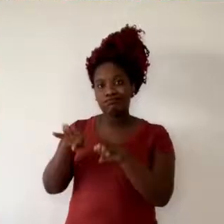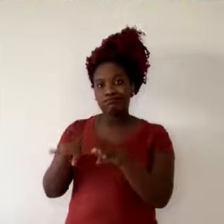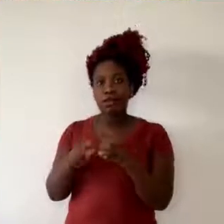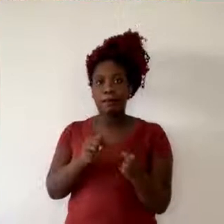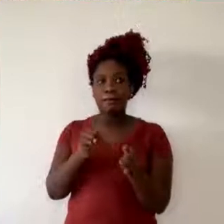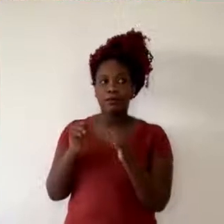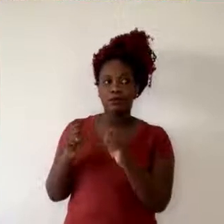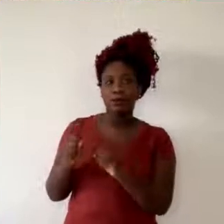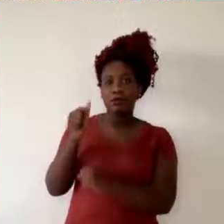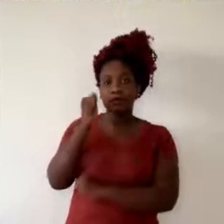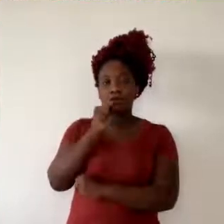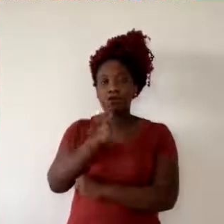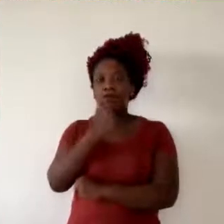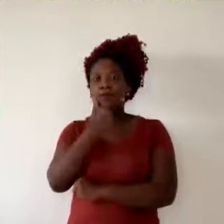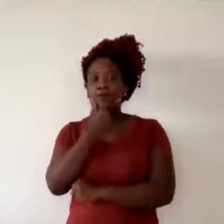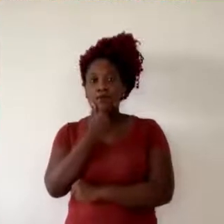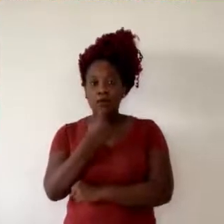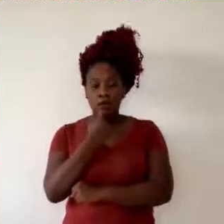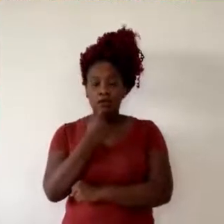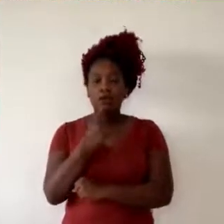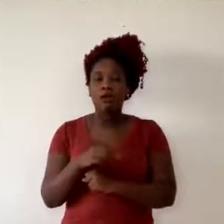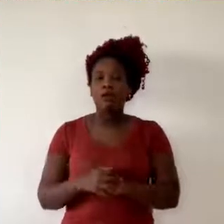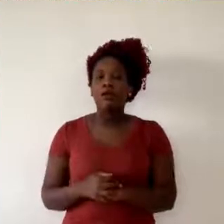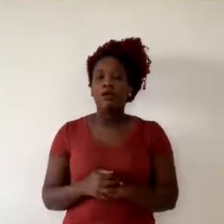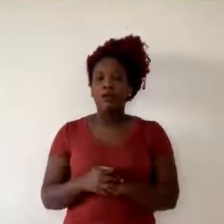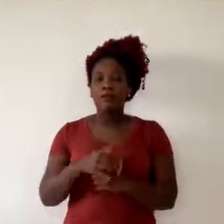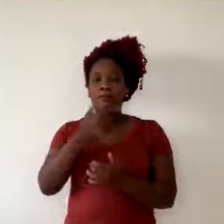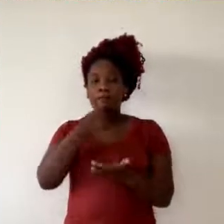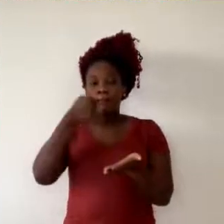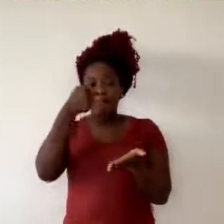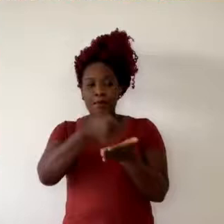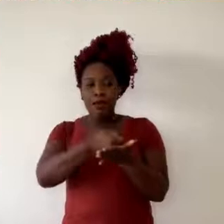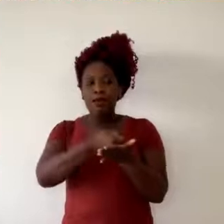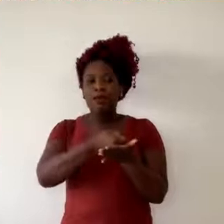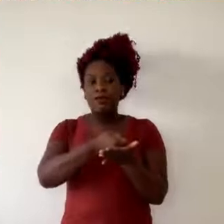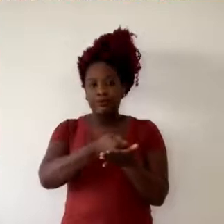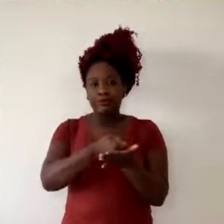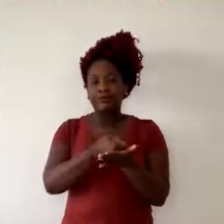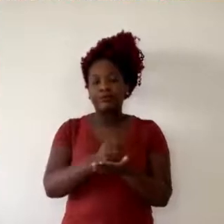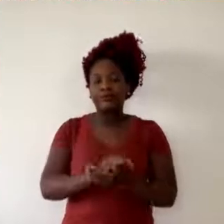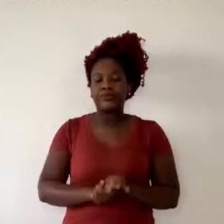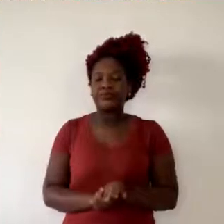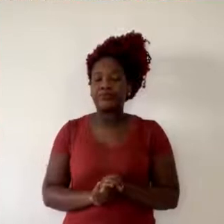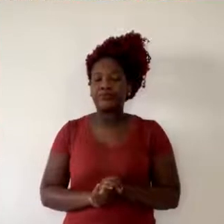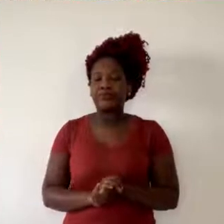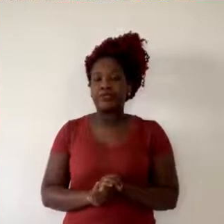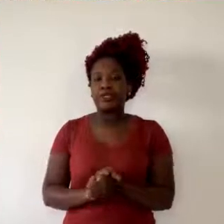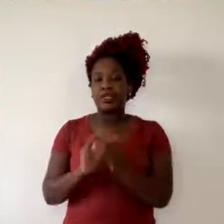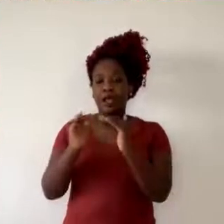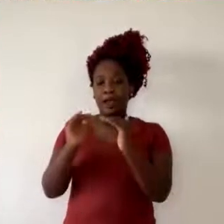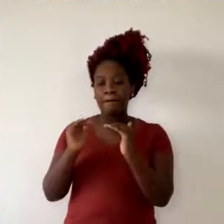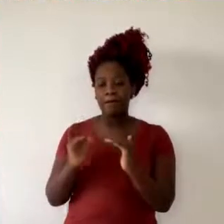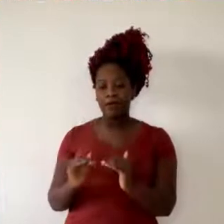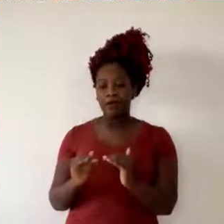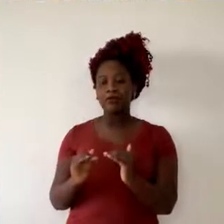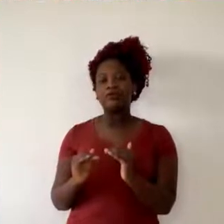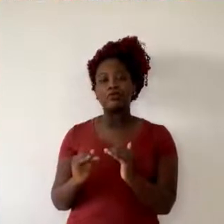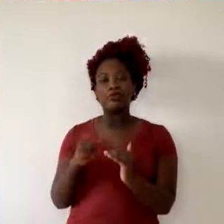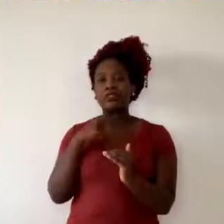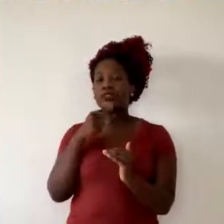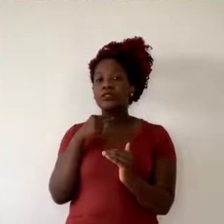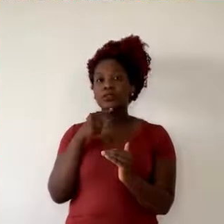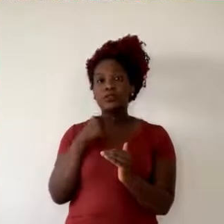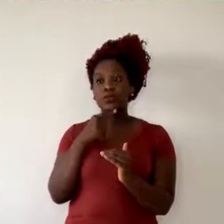power between men and women that we call machismo, sexism, that is in